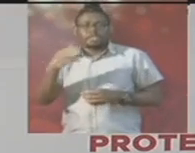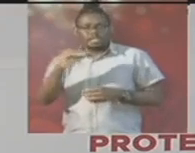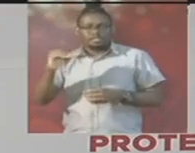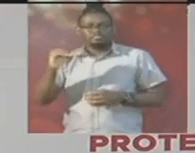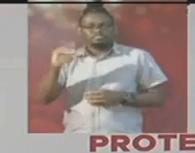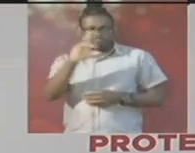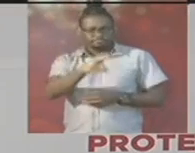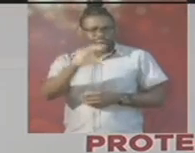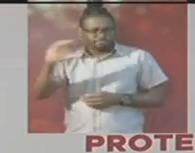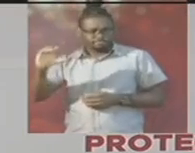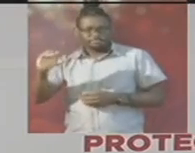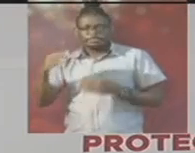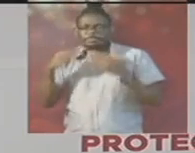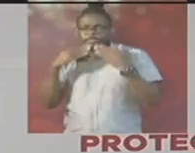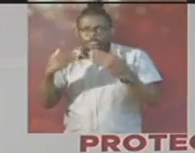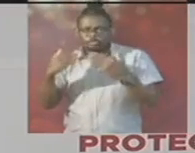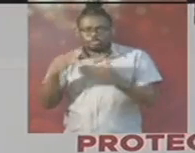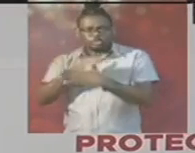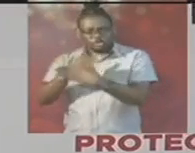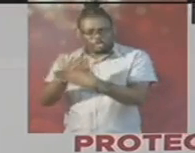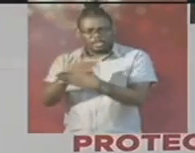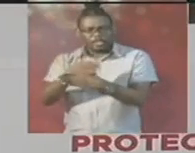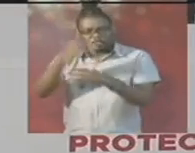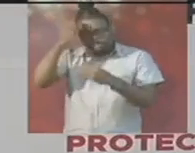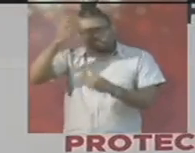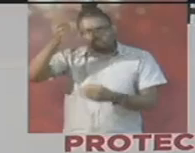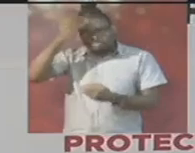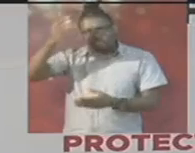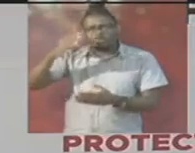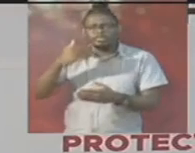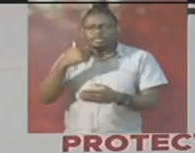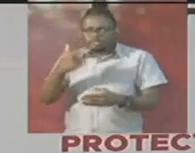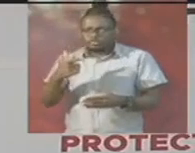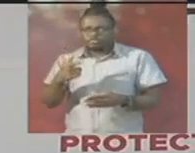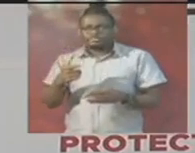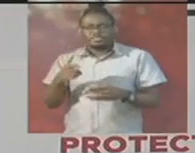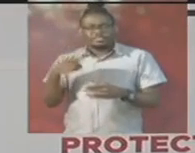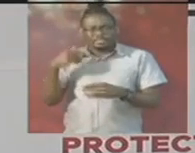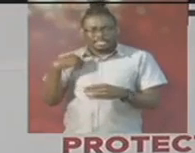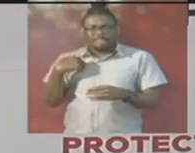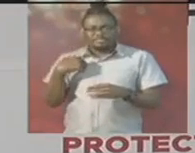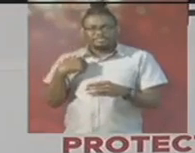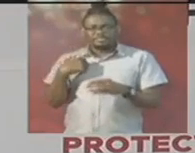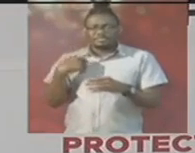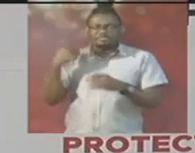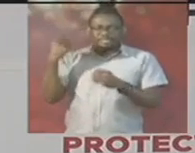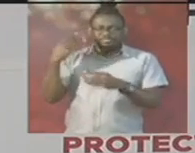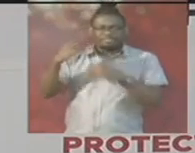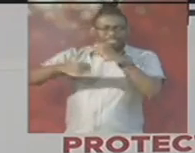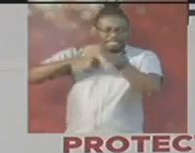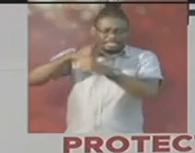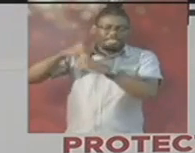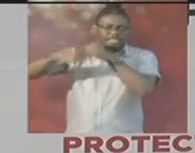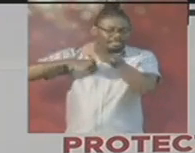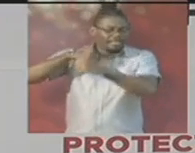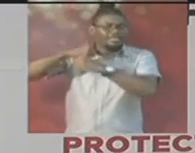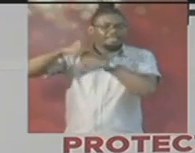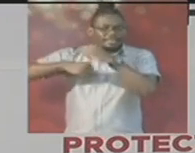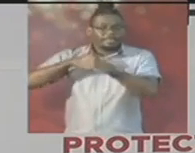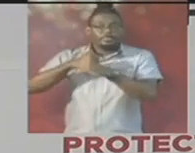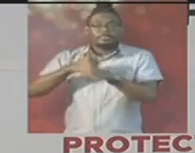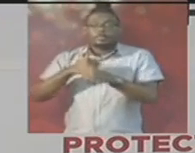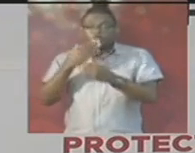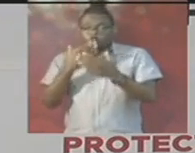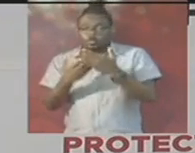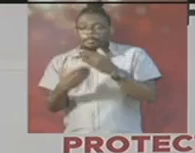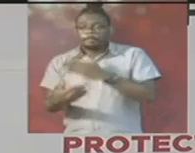decades of expertise with us this morning, and also Dr. Avery Hines. Ladies and gentlemen, good morning. Members of the